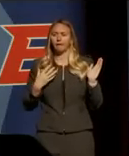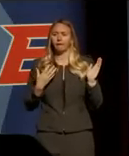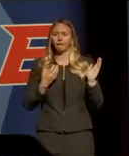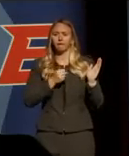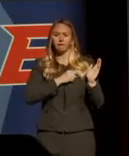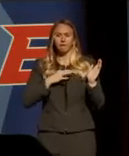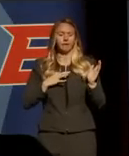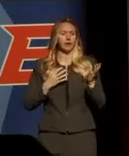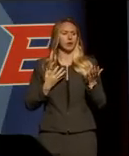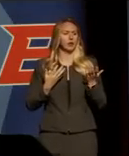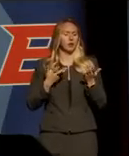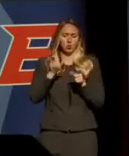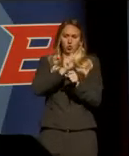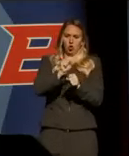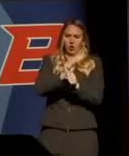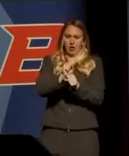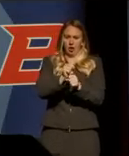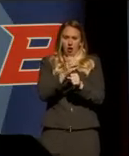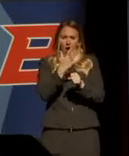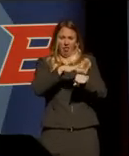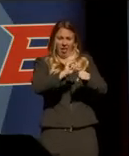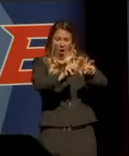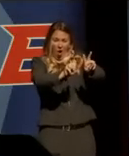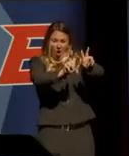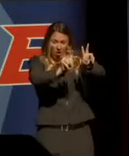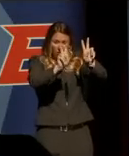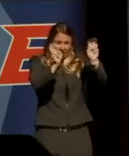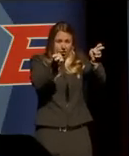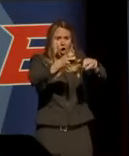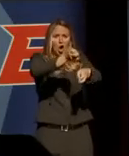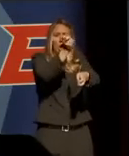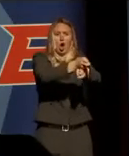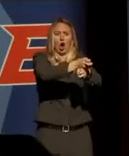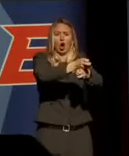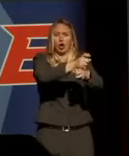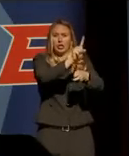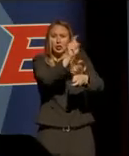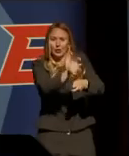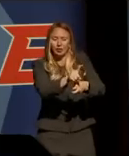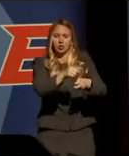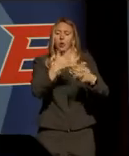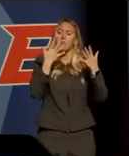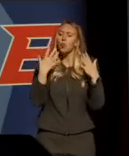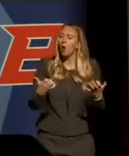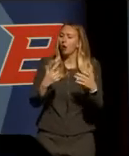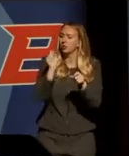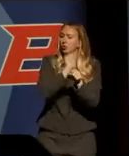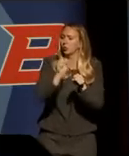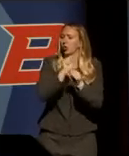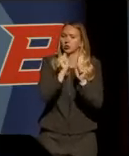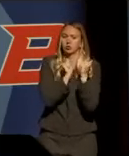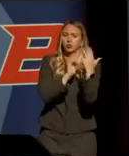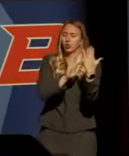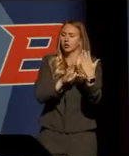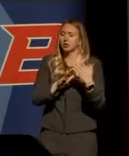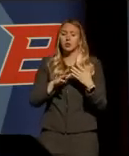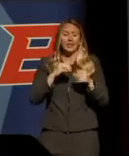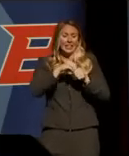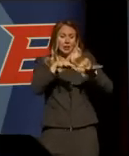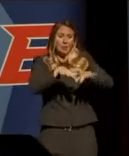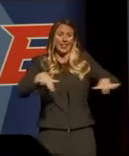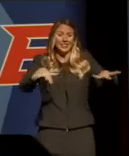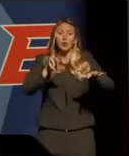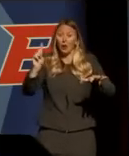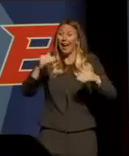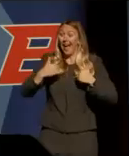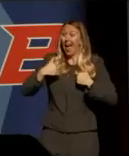on the intractable problems, in spaces where there are differences of opinion, where people do not